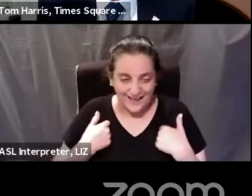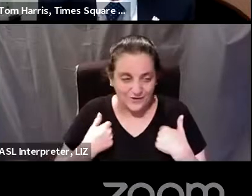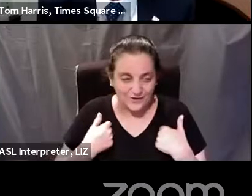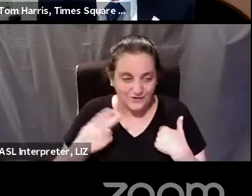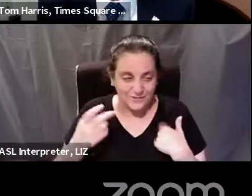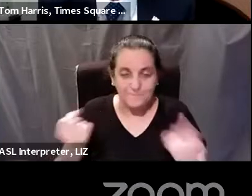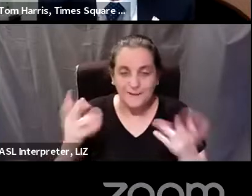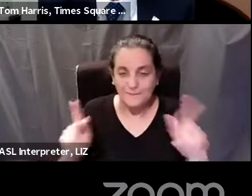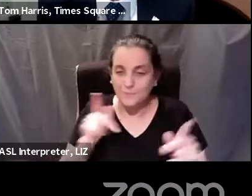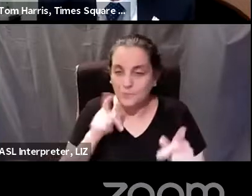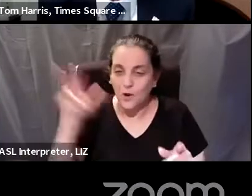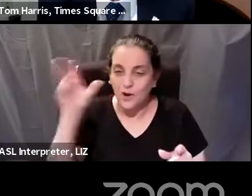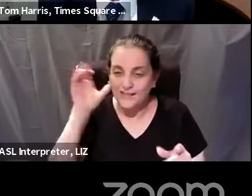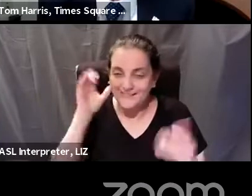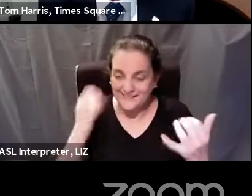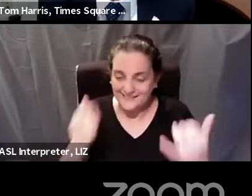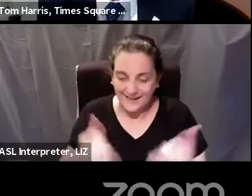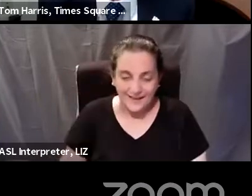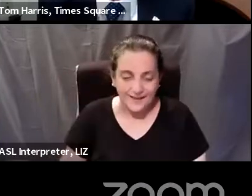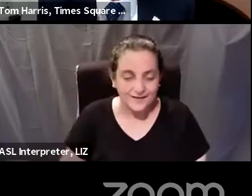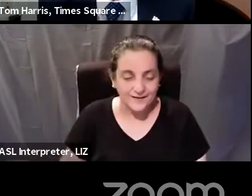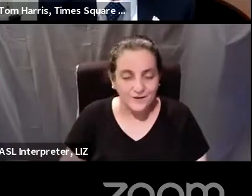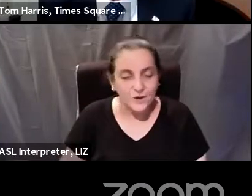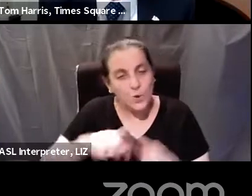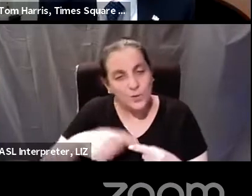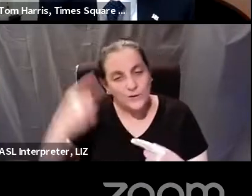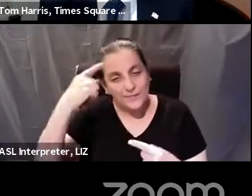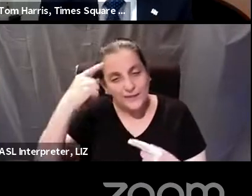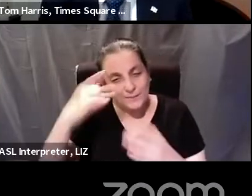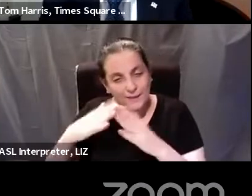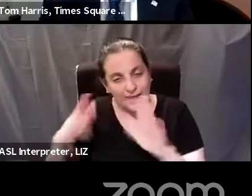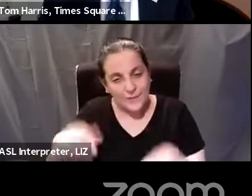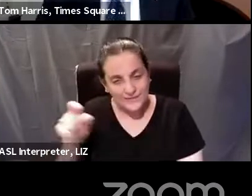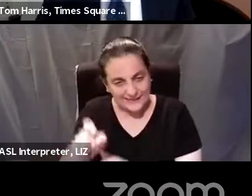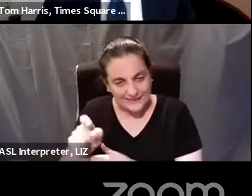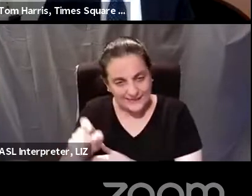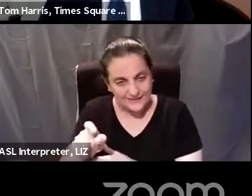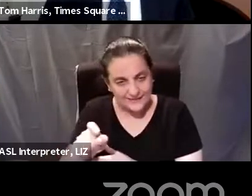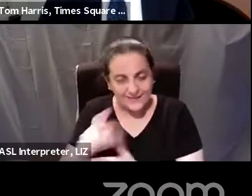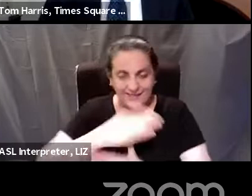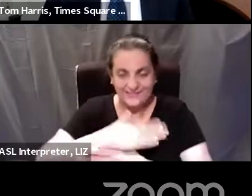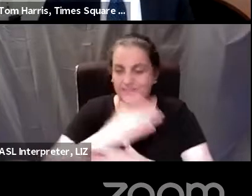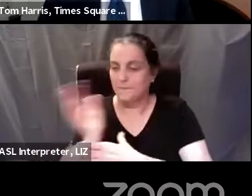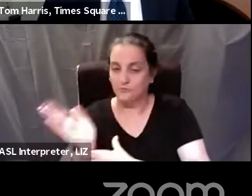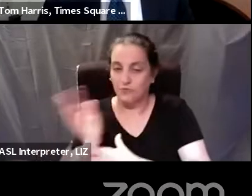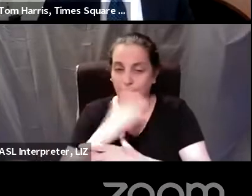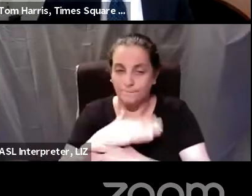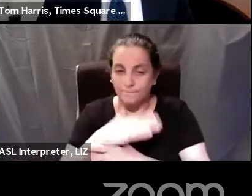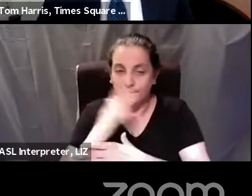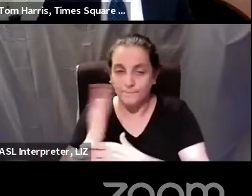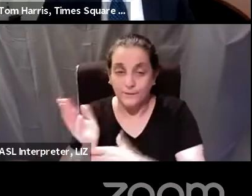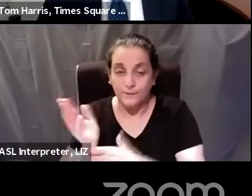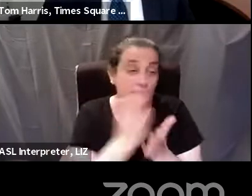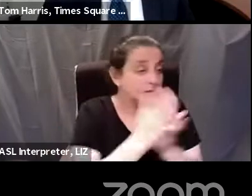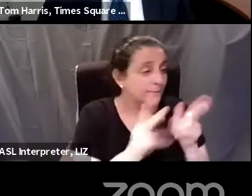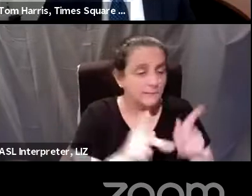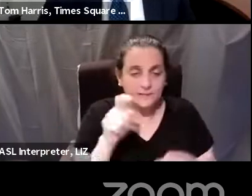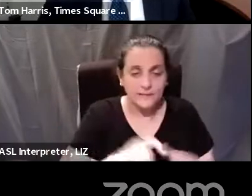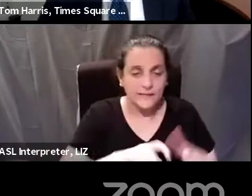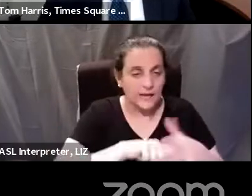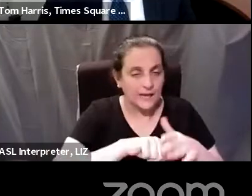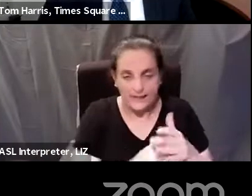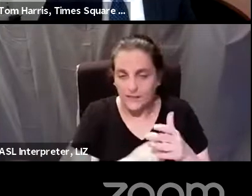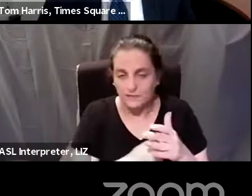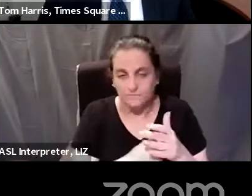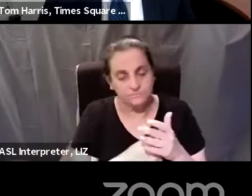listening today, is that, right, when you think about the housing needs, it's a spectrum, right? Like some people really just need a key, here's a key to